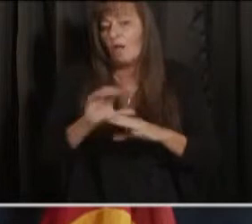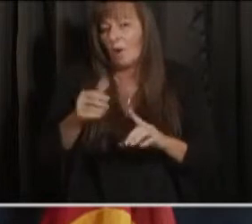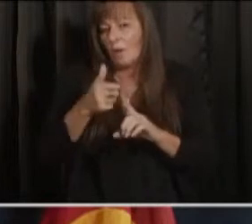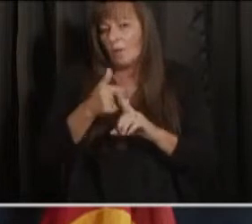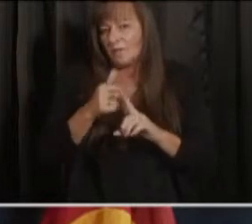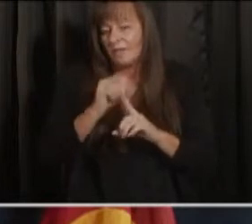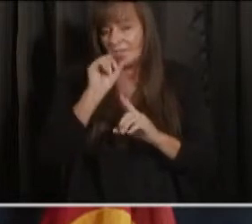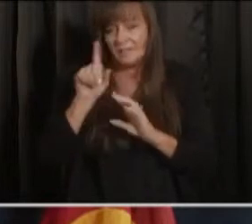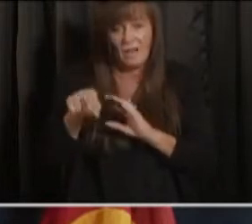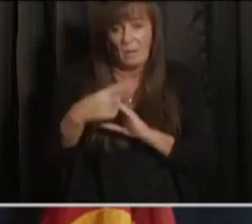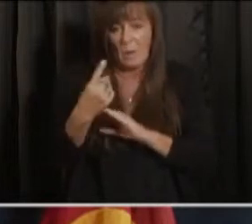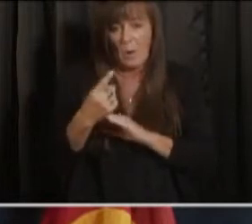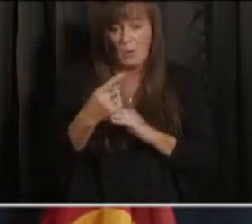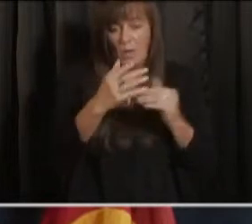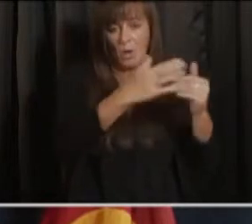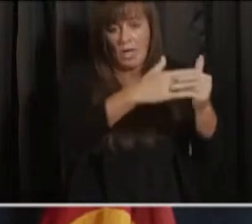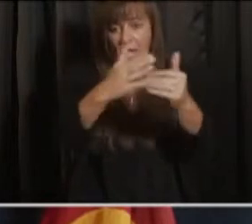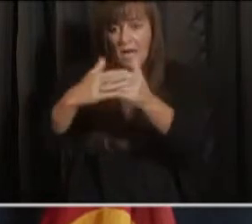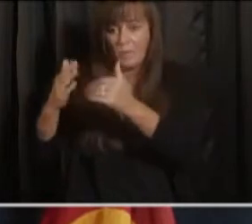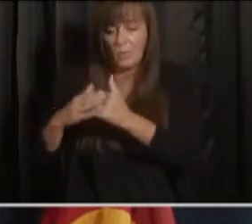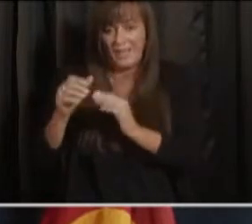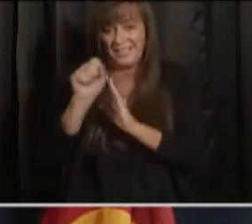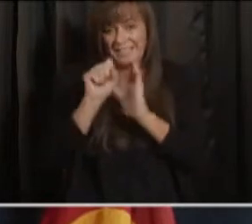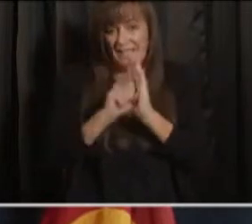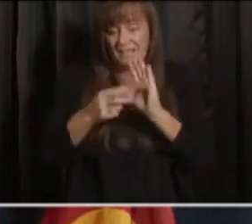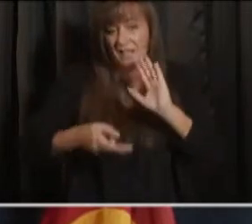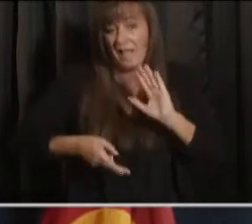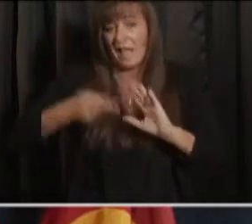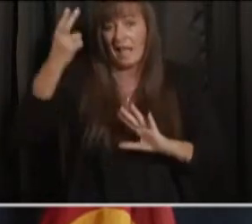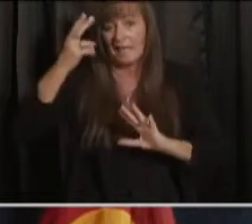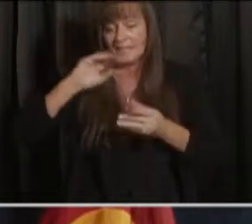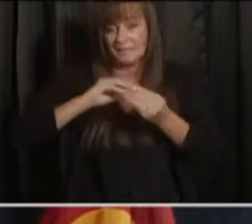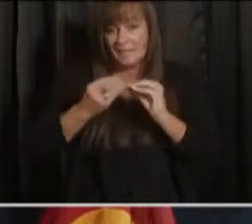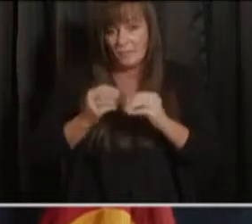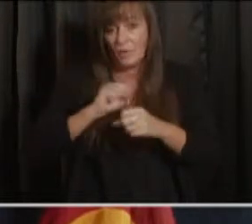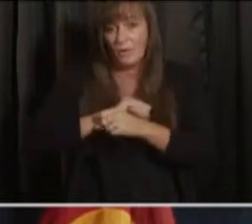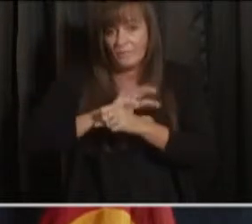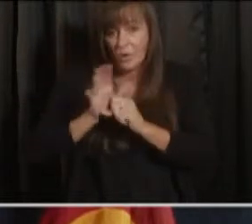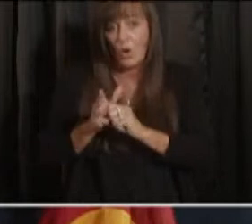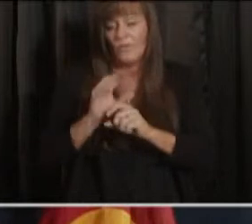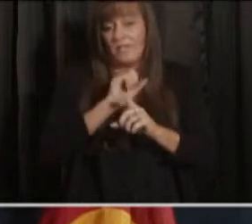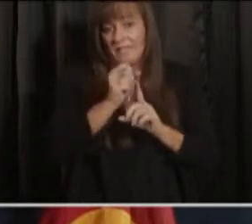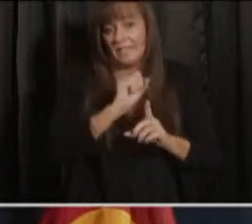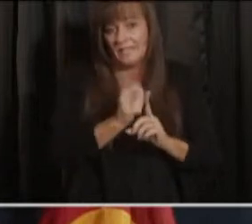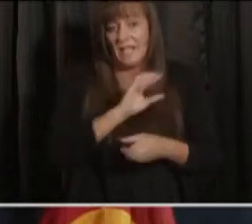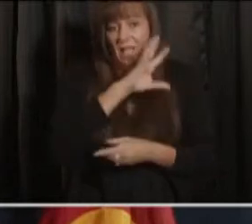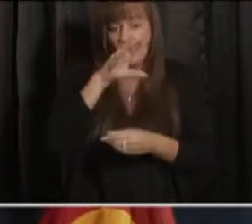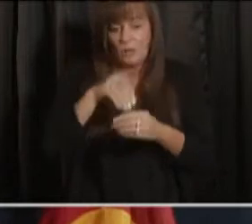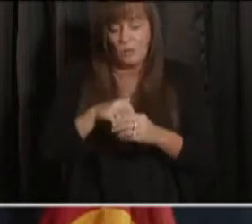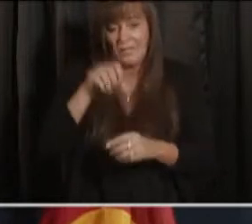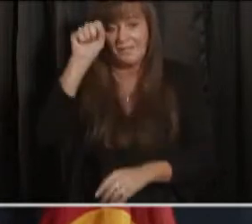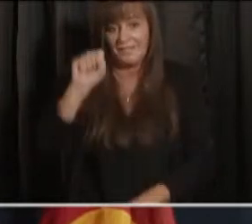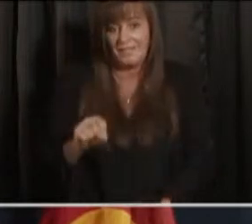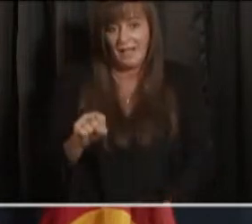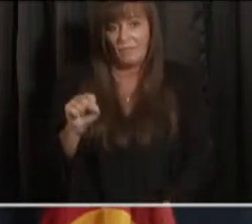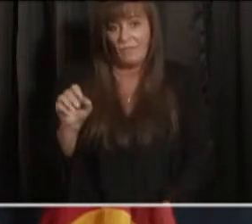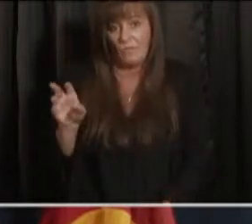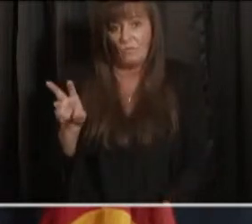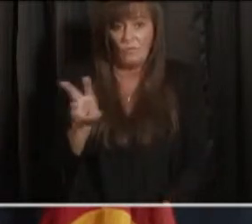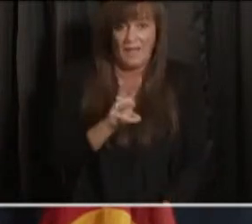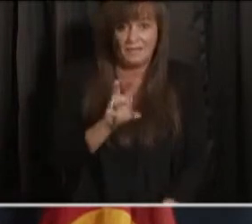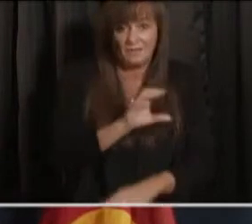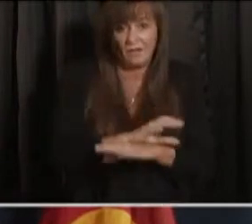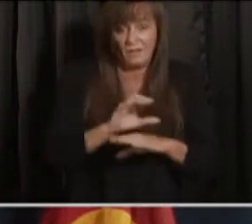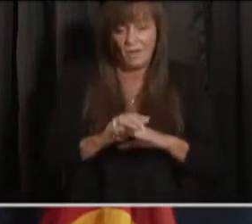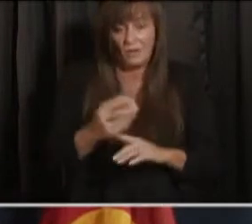our neighboring states that are in the top 10 of highest COVID cases right now, including our neighbors down here in Southwest Colorado, of New